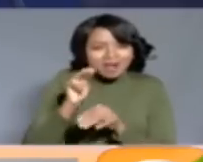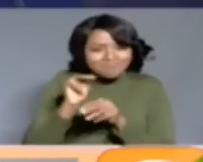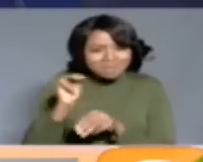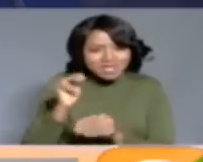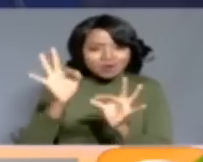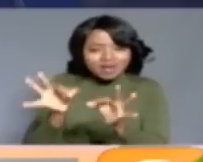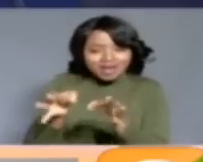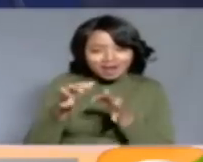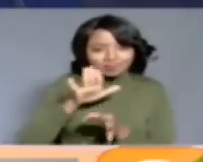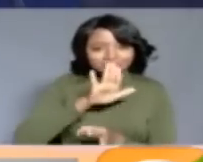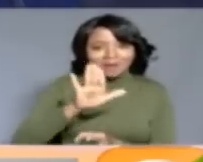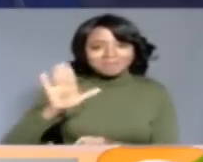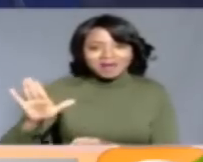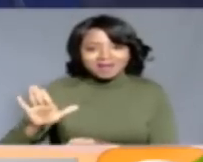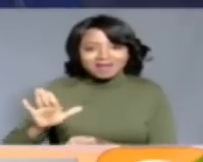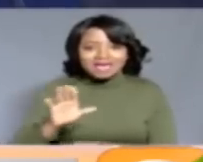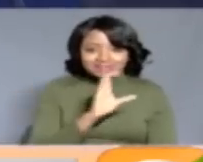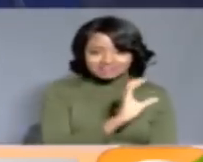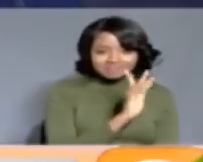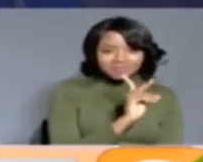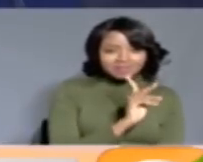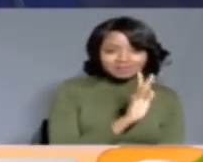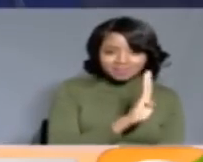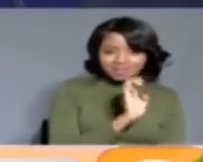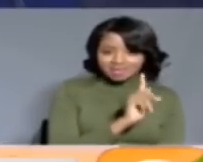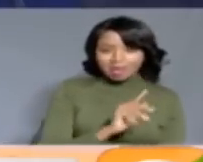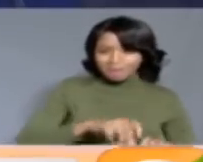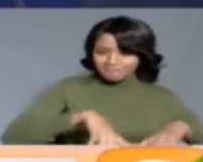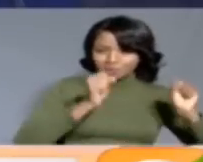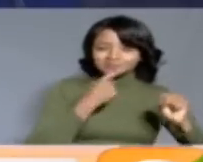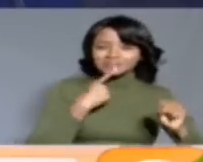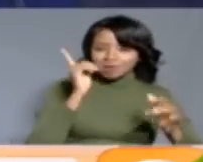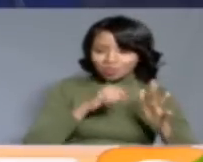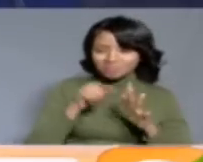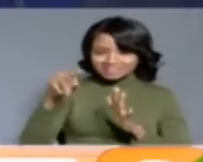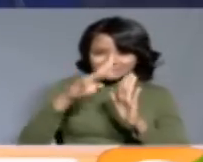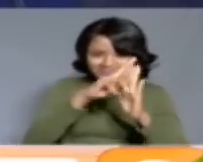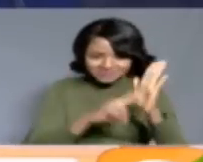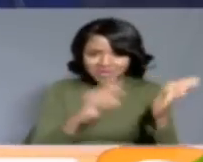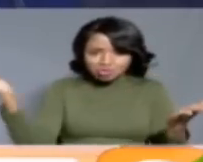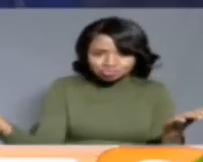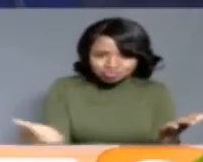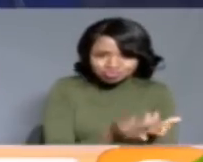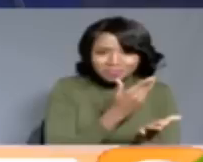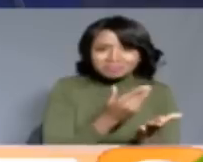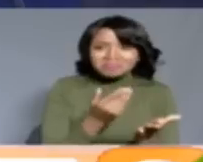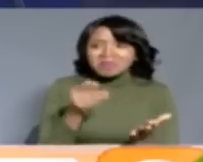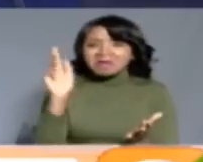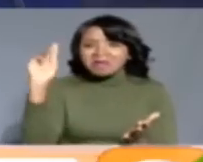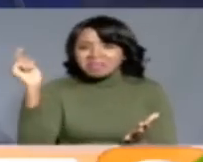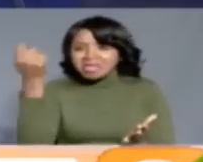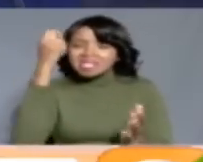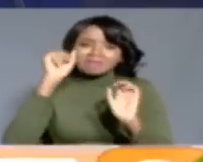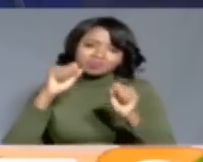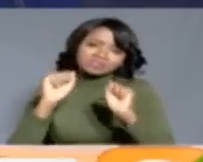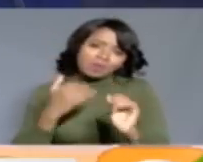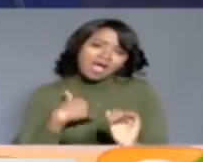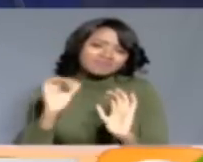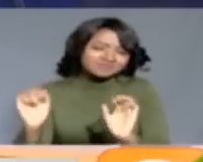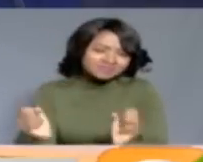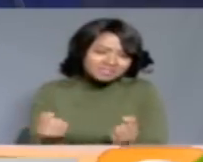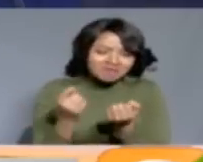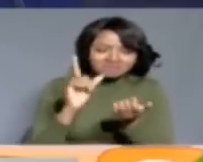in their accounts. The CBK boss stood his ground, saying that removing the regulation would make Kenya a safe haven for laundering